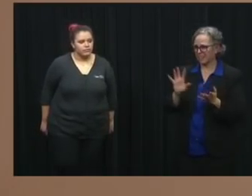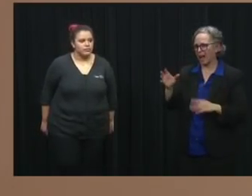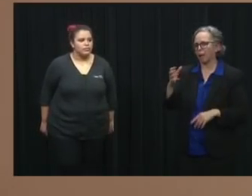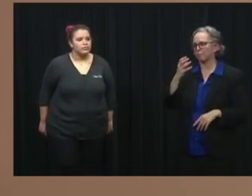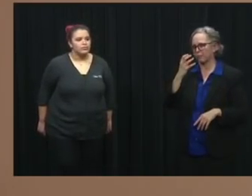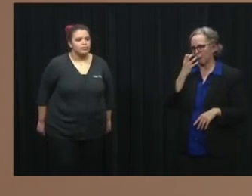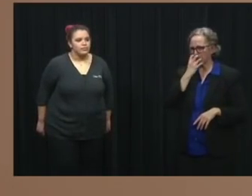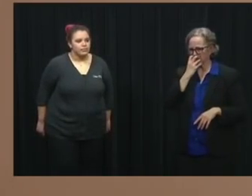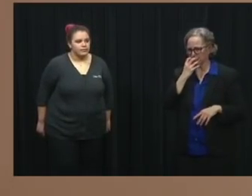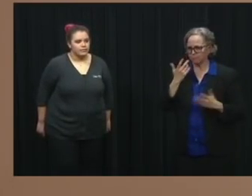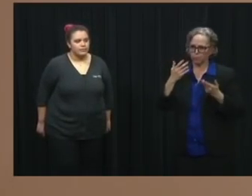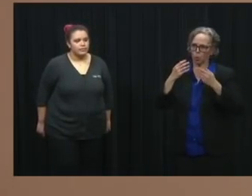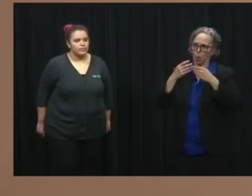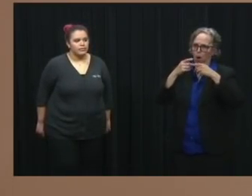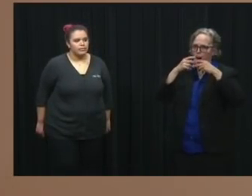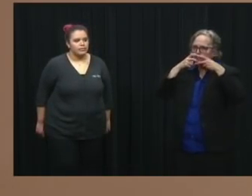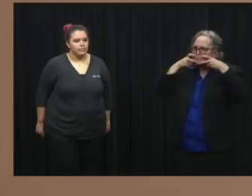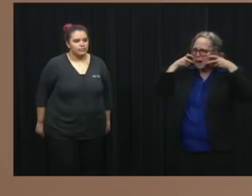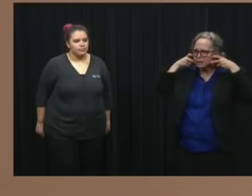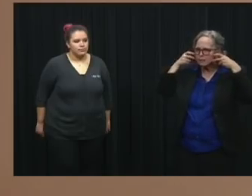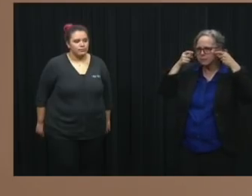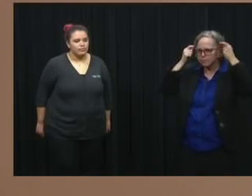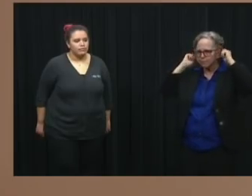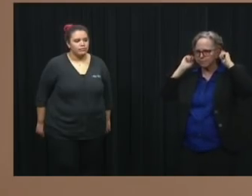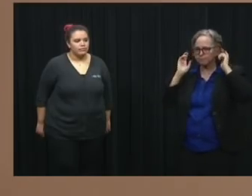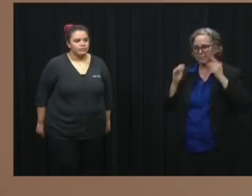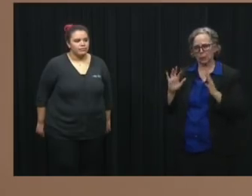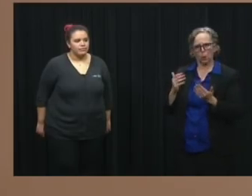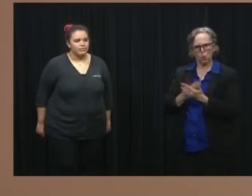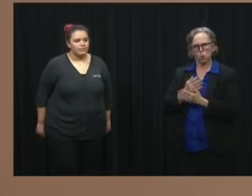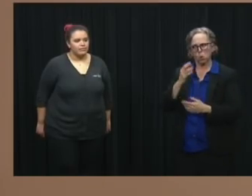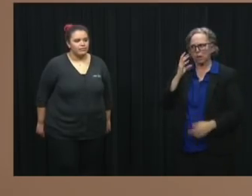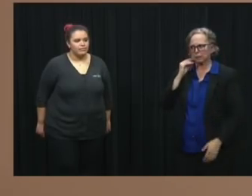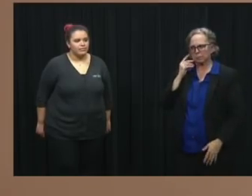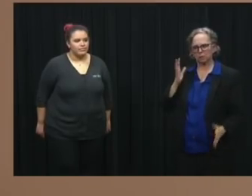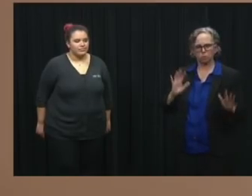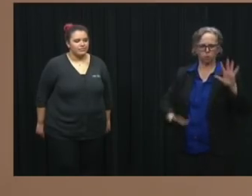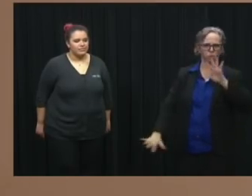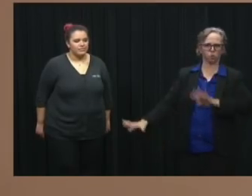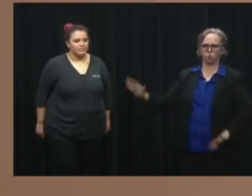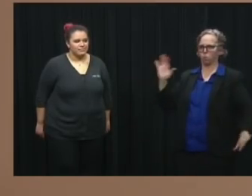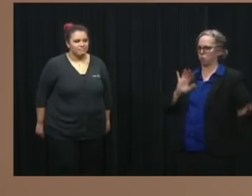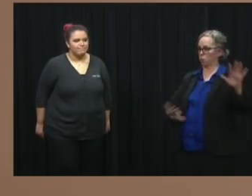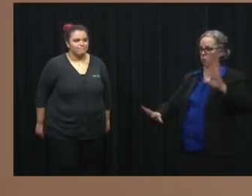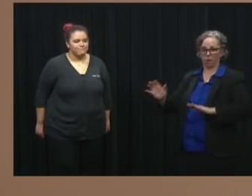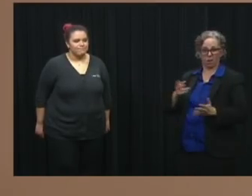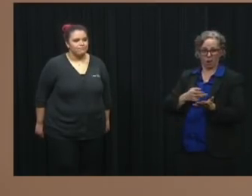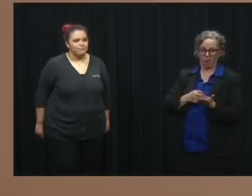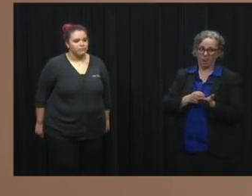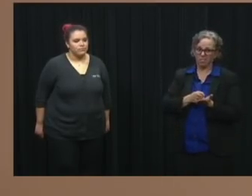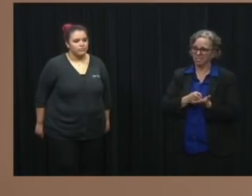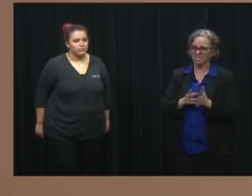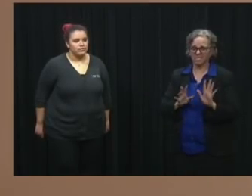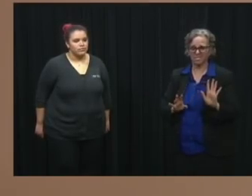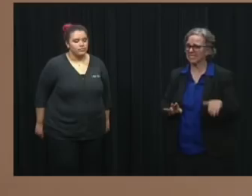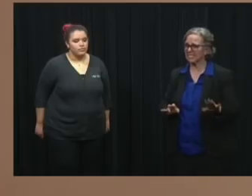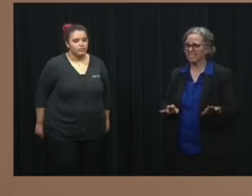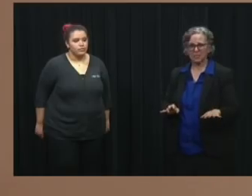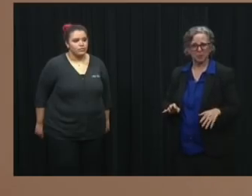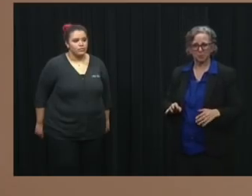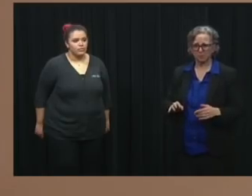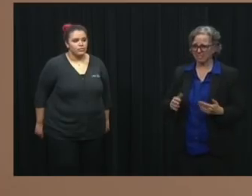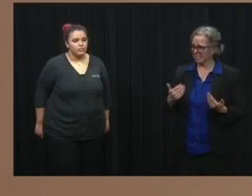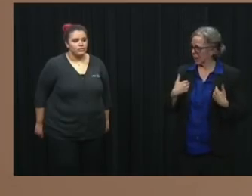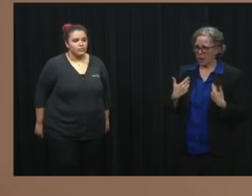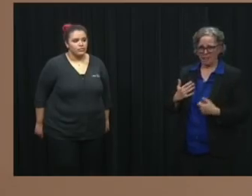time for us. And I want to be honest with people at home. We are going to be, when we don't have enough PPE, we are going